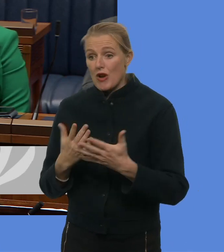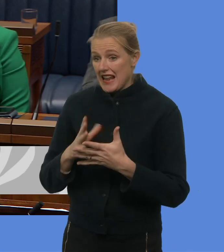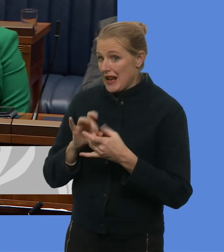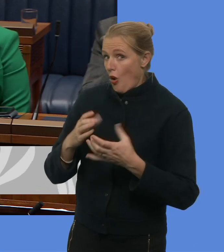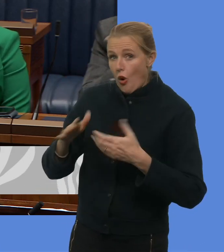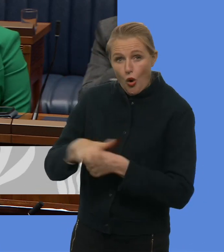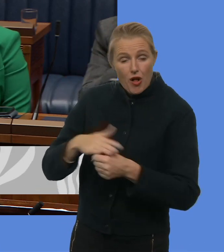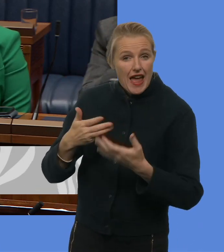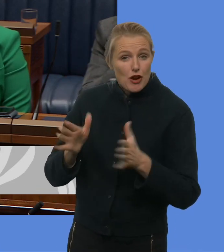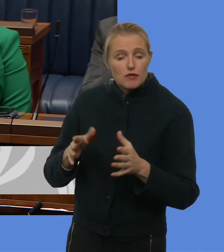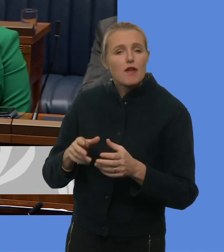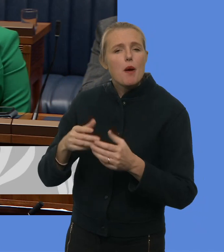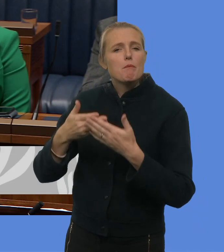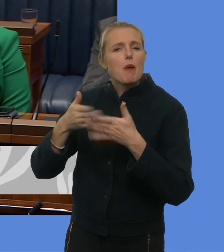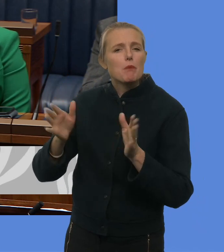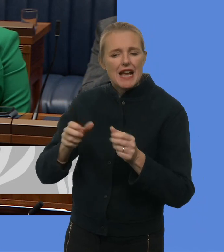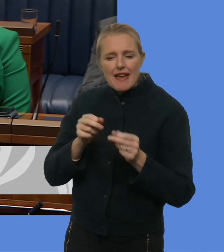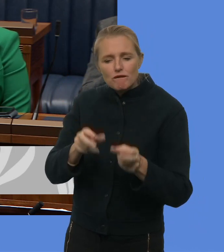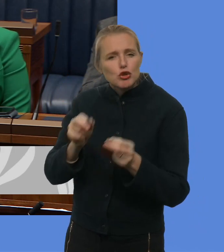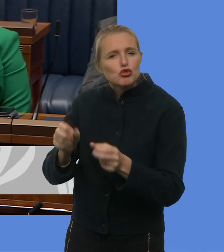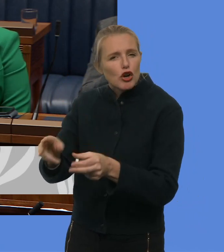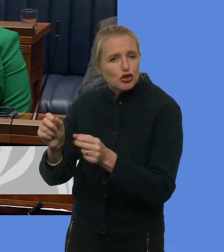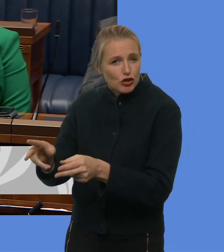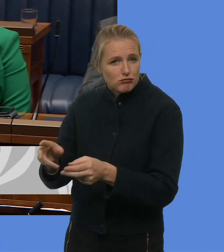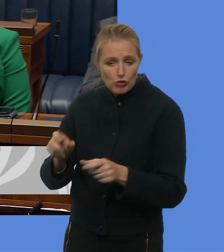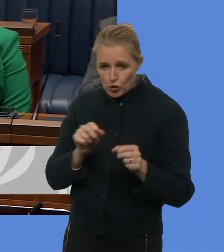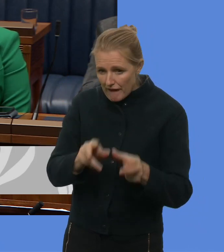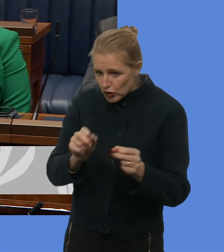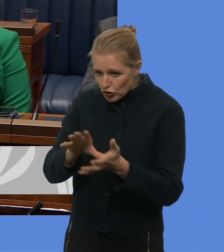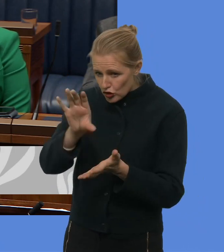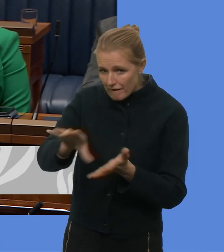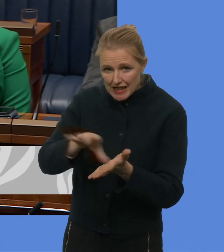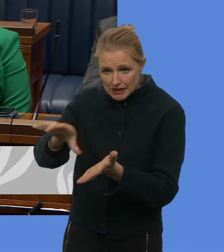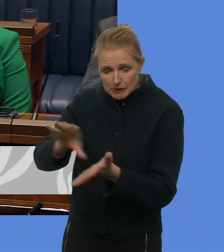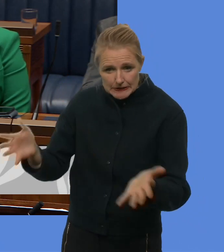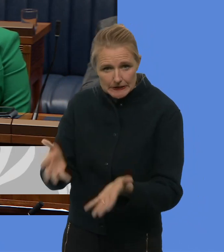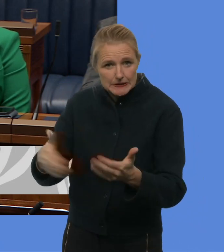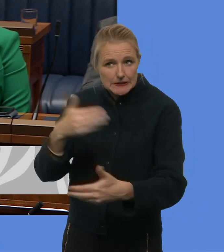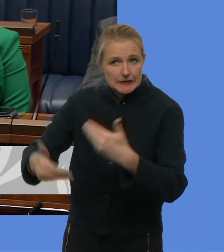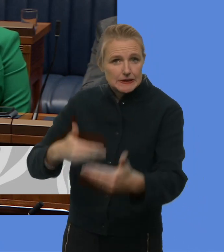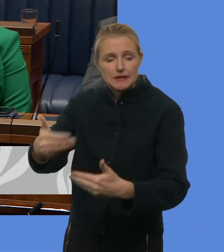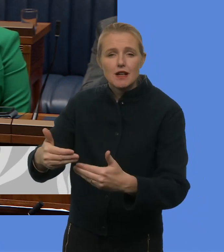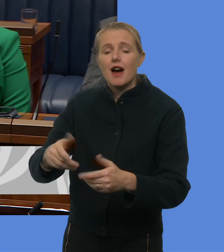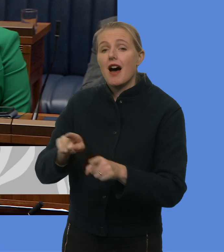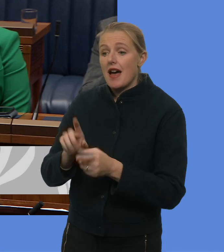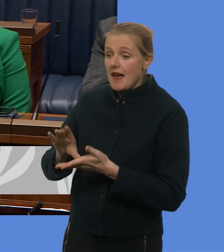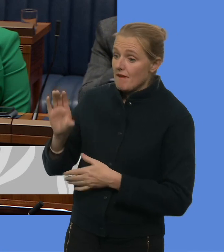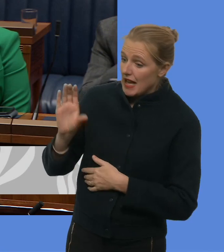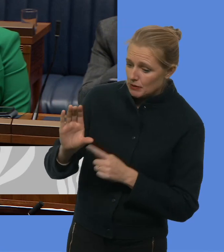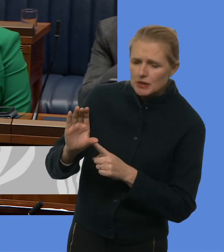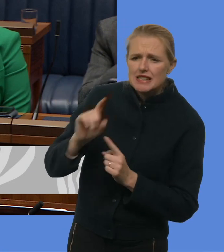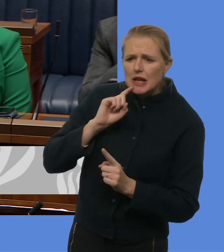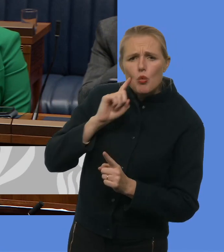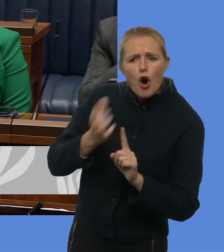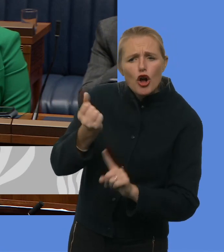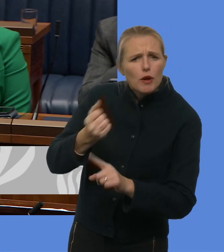includes a framework for planning and prioritising infrastructure investment. It also sets out the outcomes required of that investment and the mechanisms needed